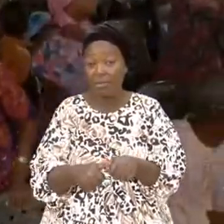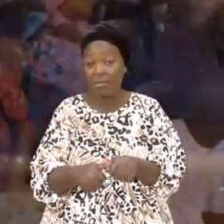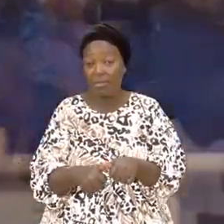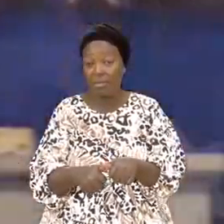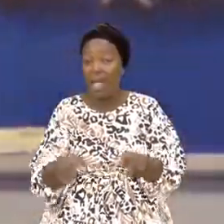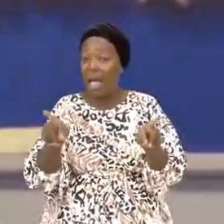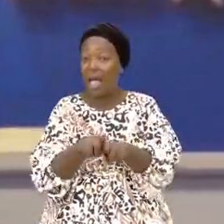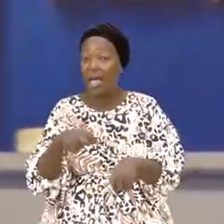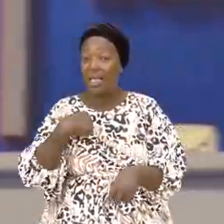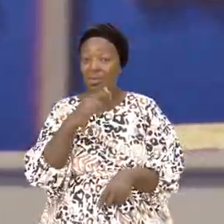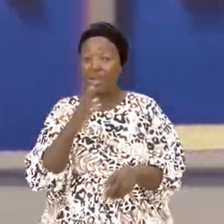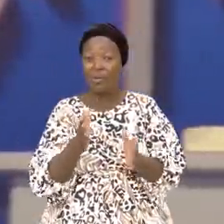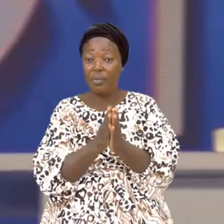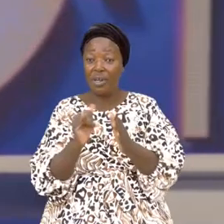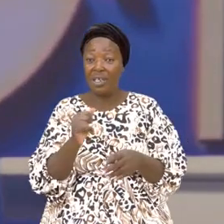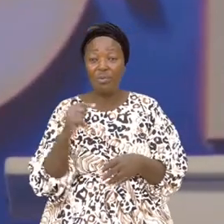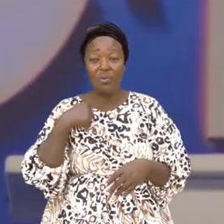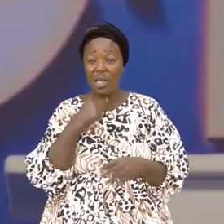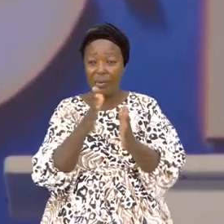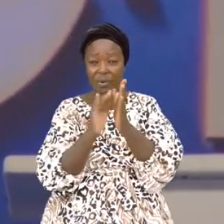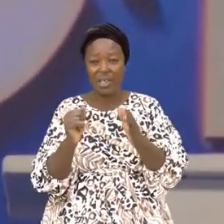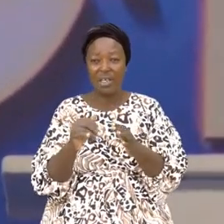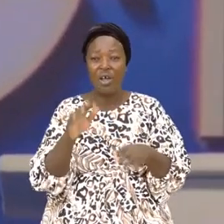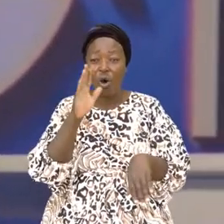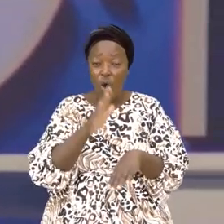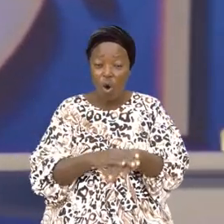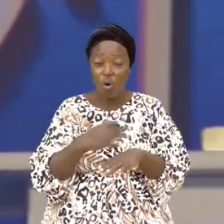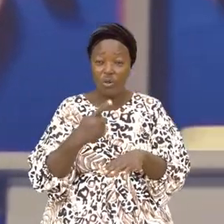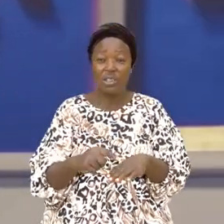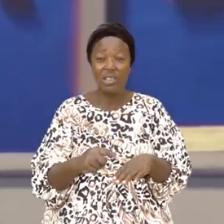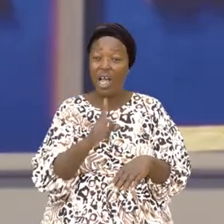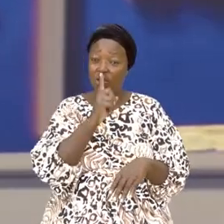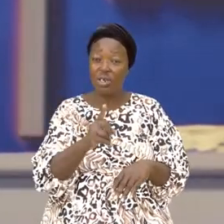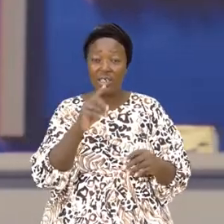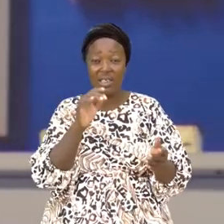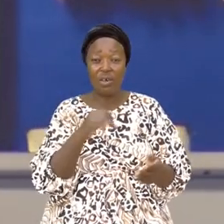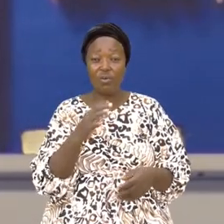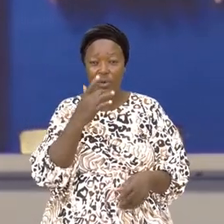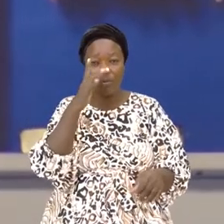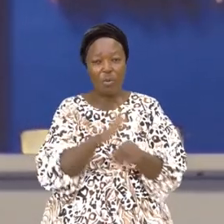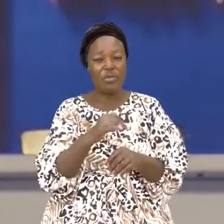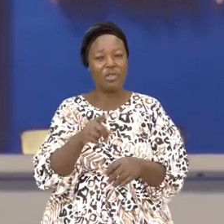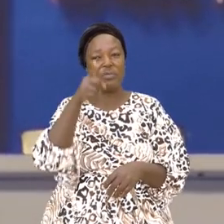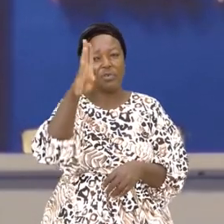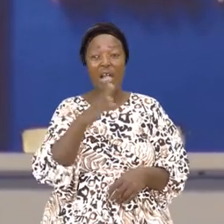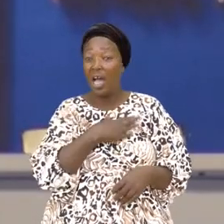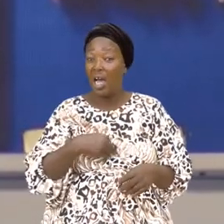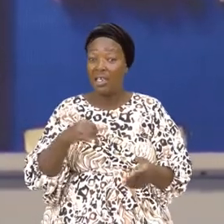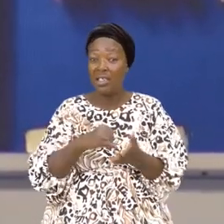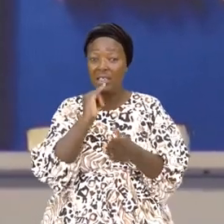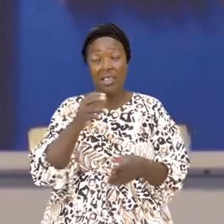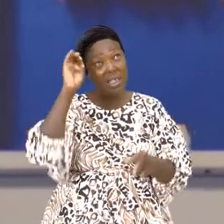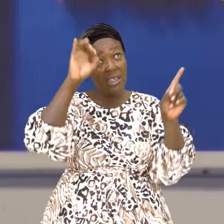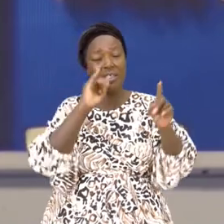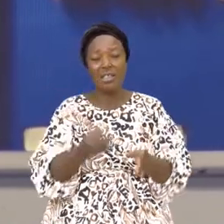as we're praying on the basis of the promises of God. And He's a faithful